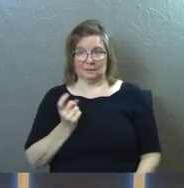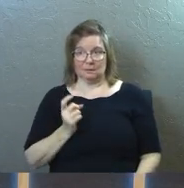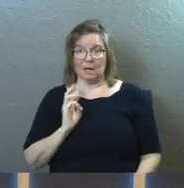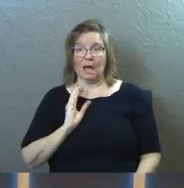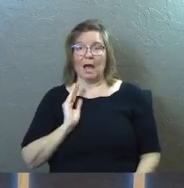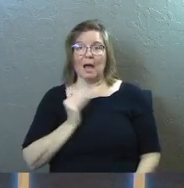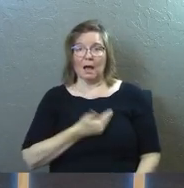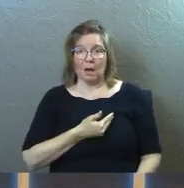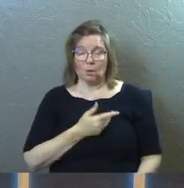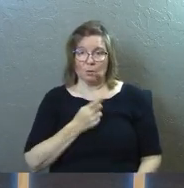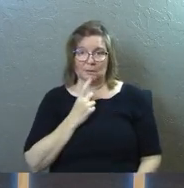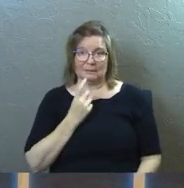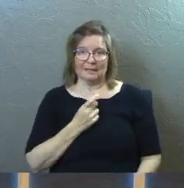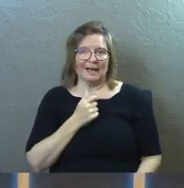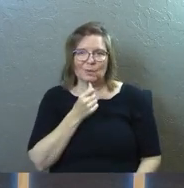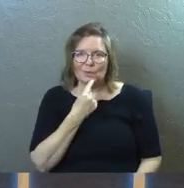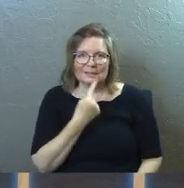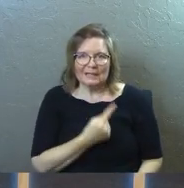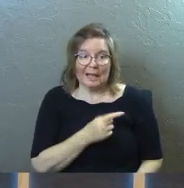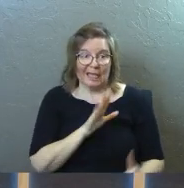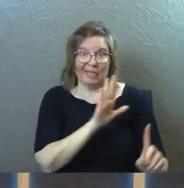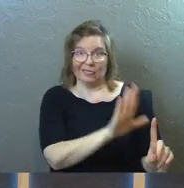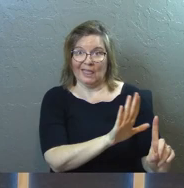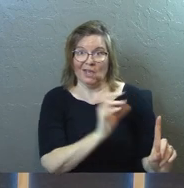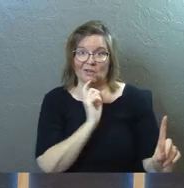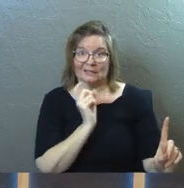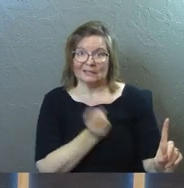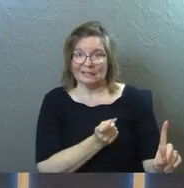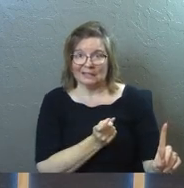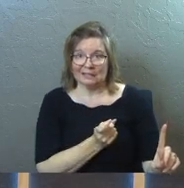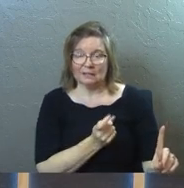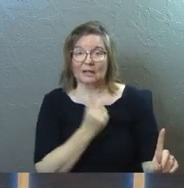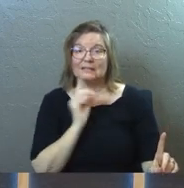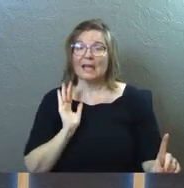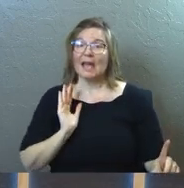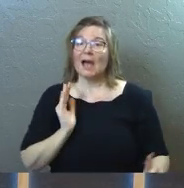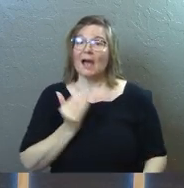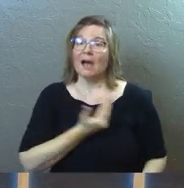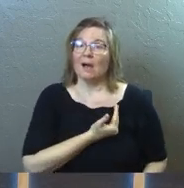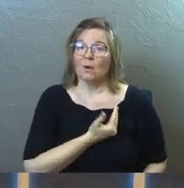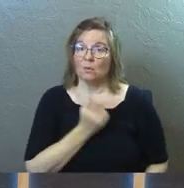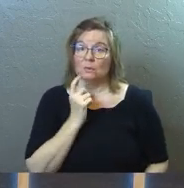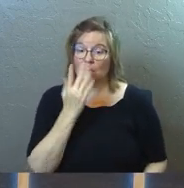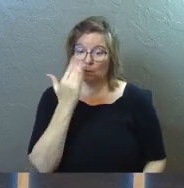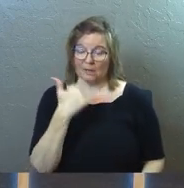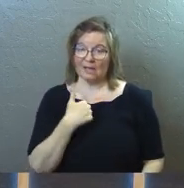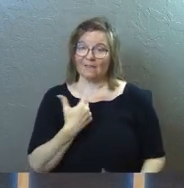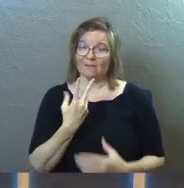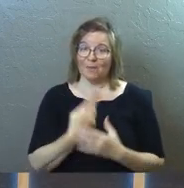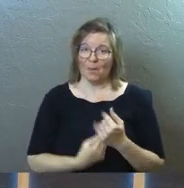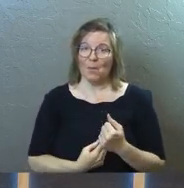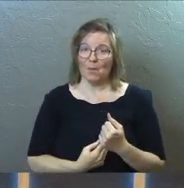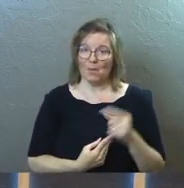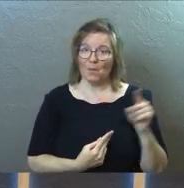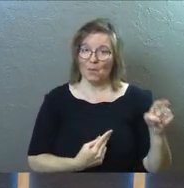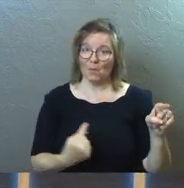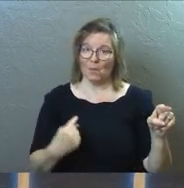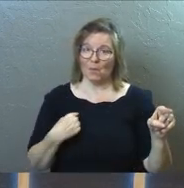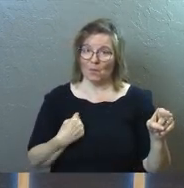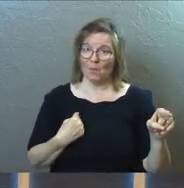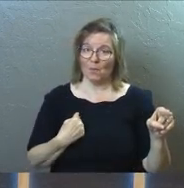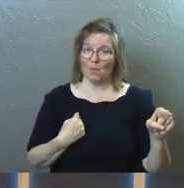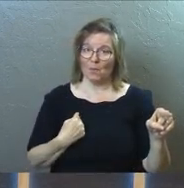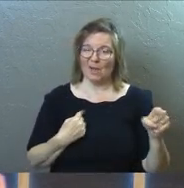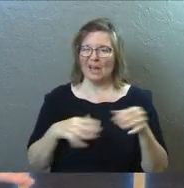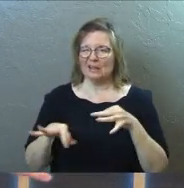Our sin. I don't say their sin. I say our sin. Because you've got to do both. And I'll explain